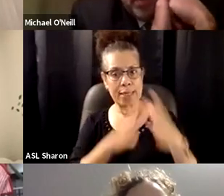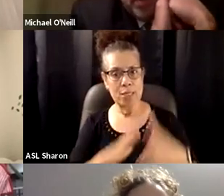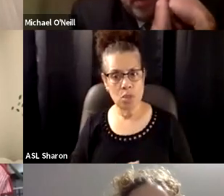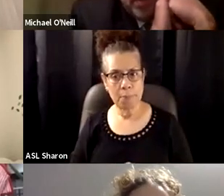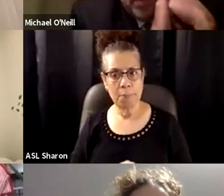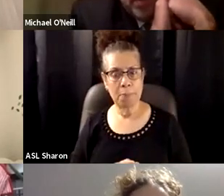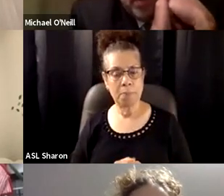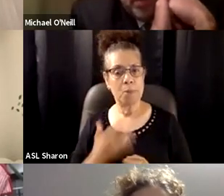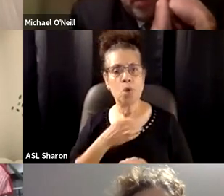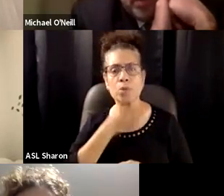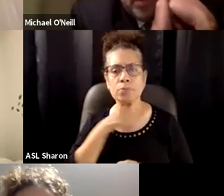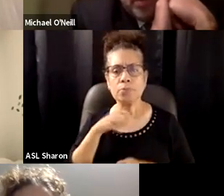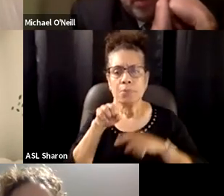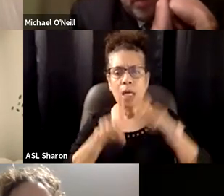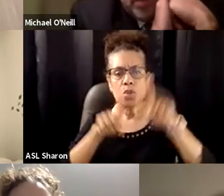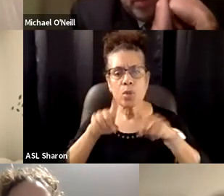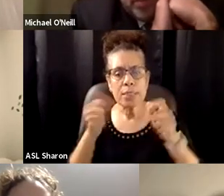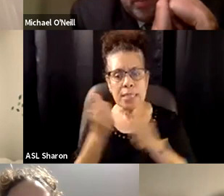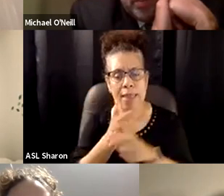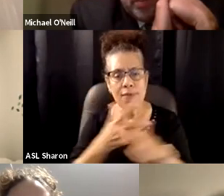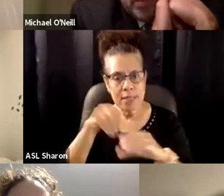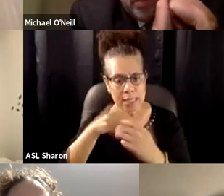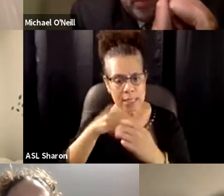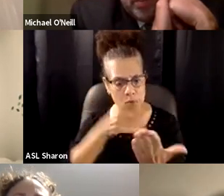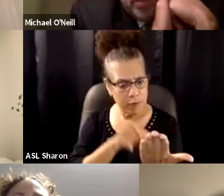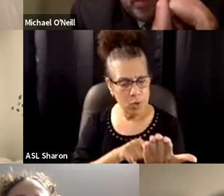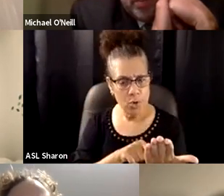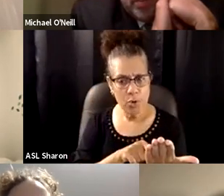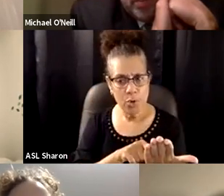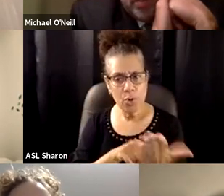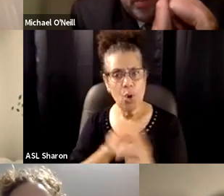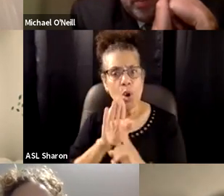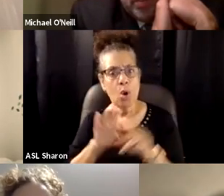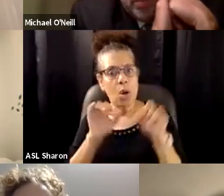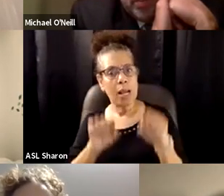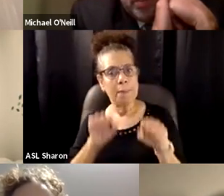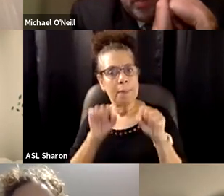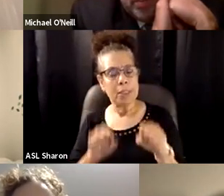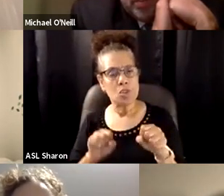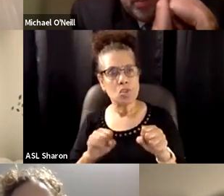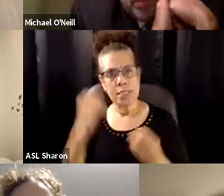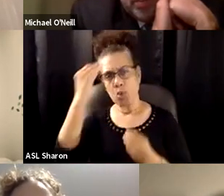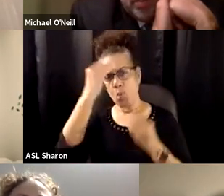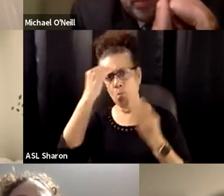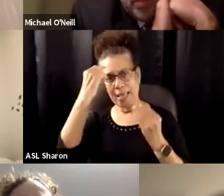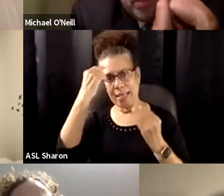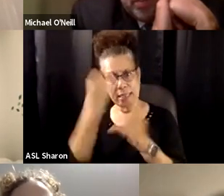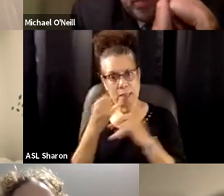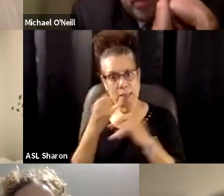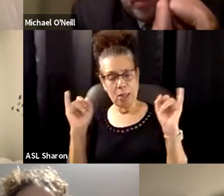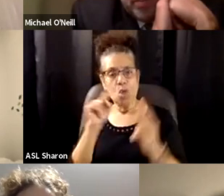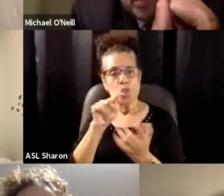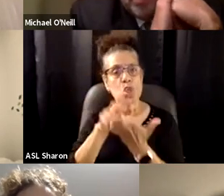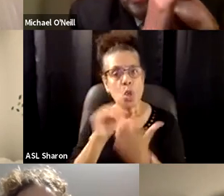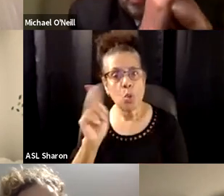her questioning of everything in front of her her ability to conjecture she learned at